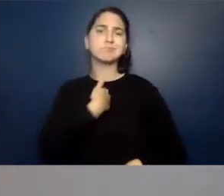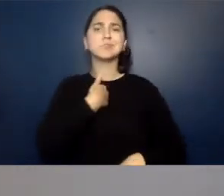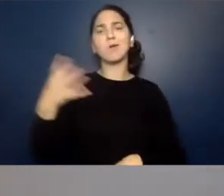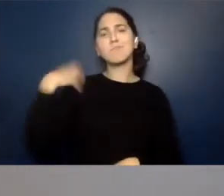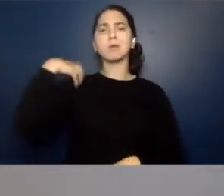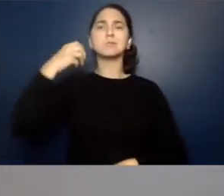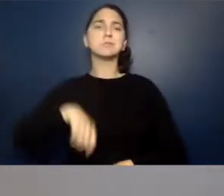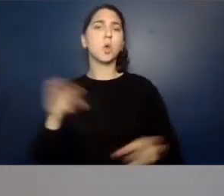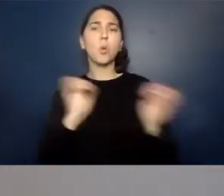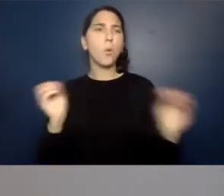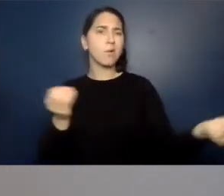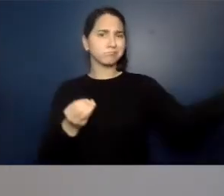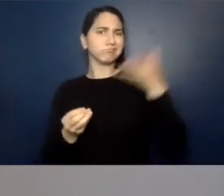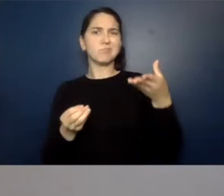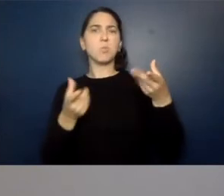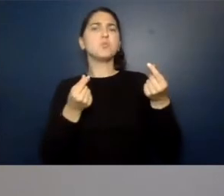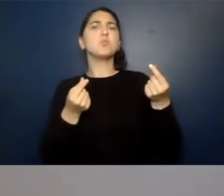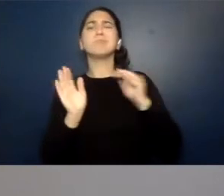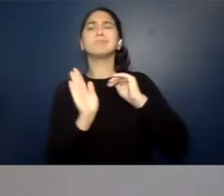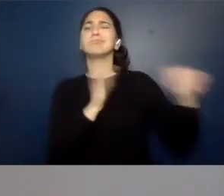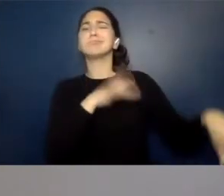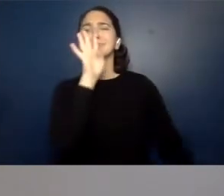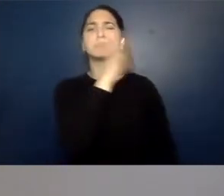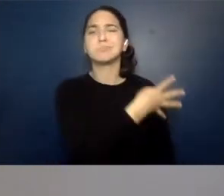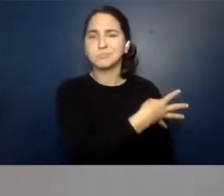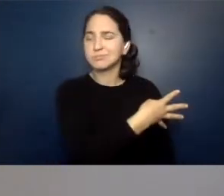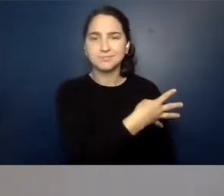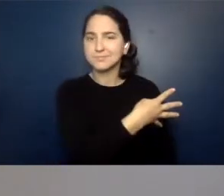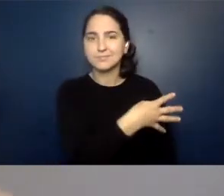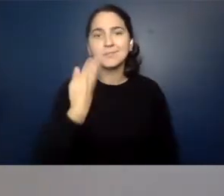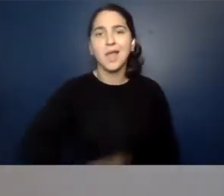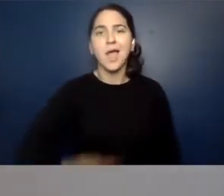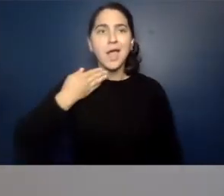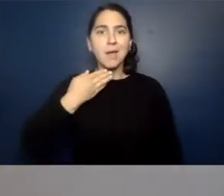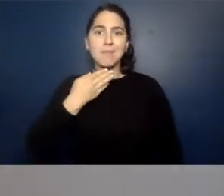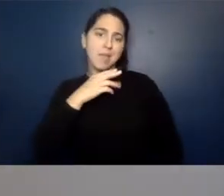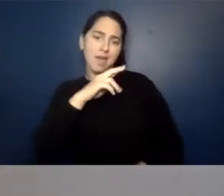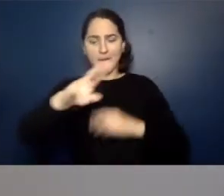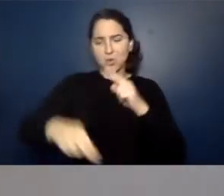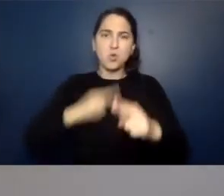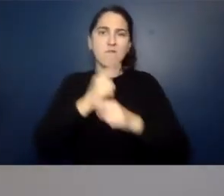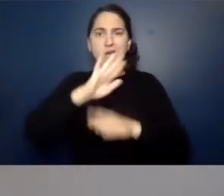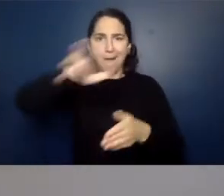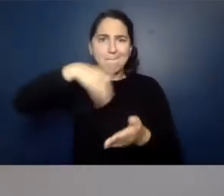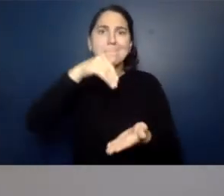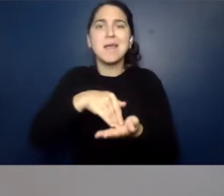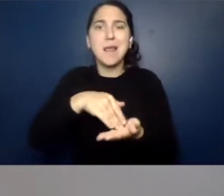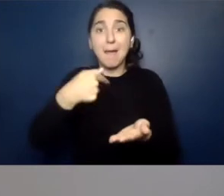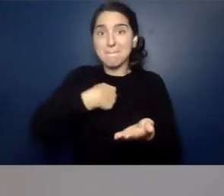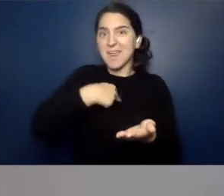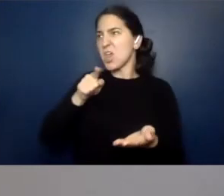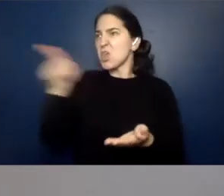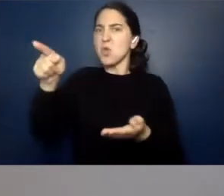me what to do. I am the center of the universe. It is you and me, Jesus. The two of us will do